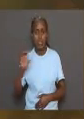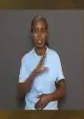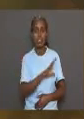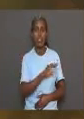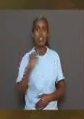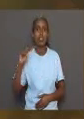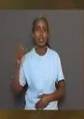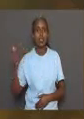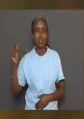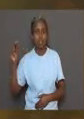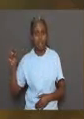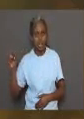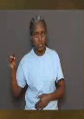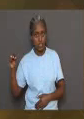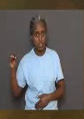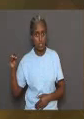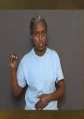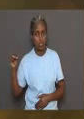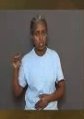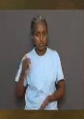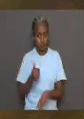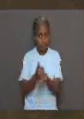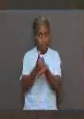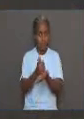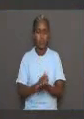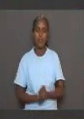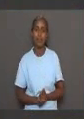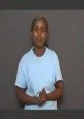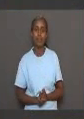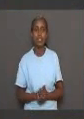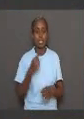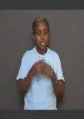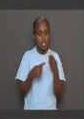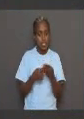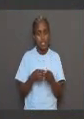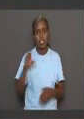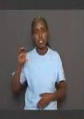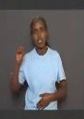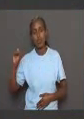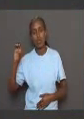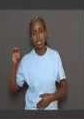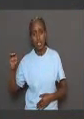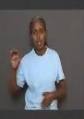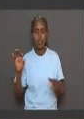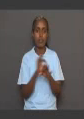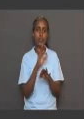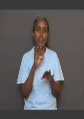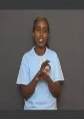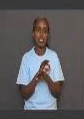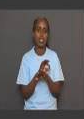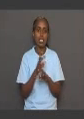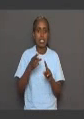and tangent should have helped. Since the cosecant function is